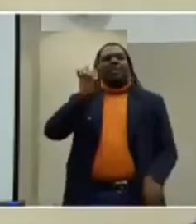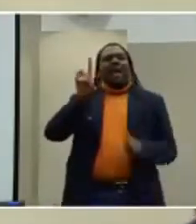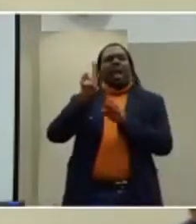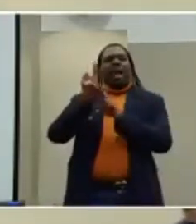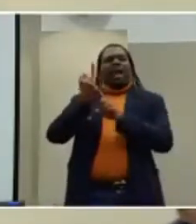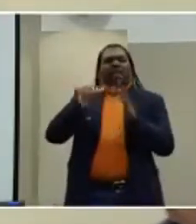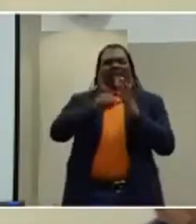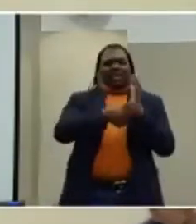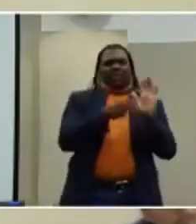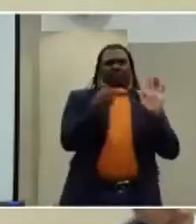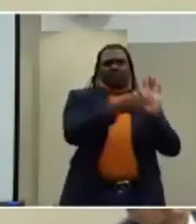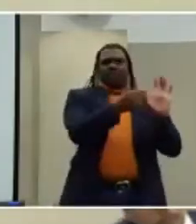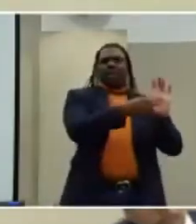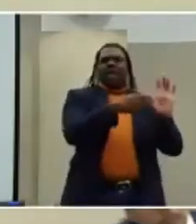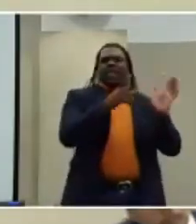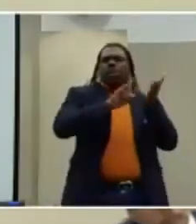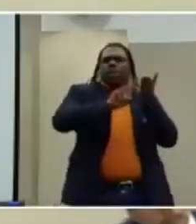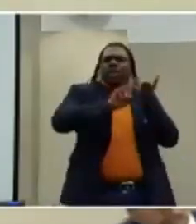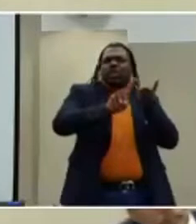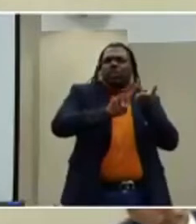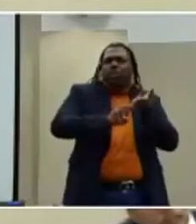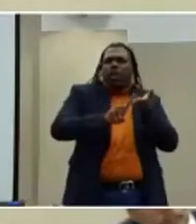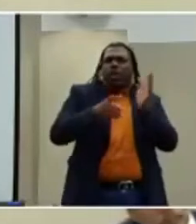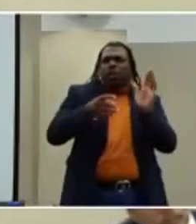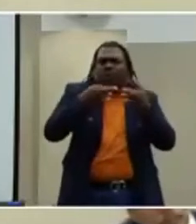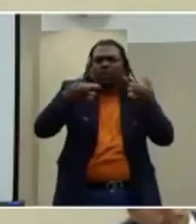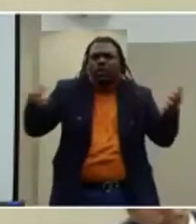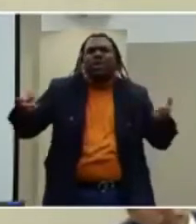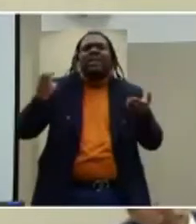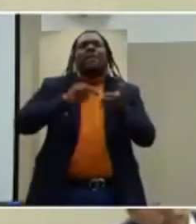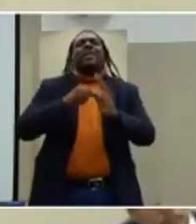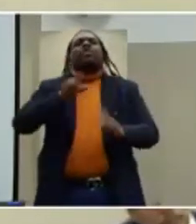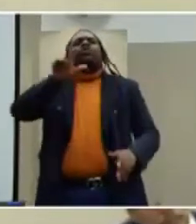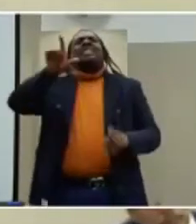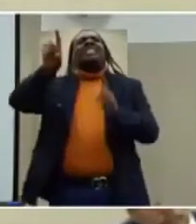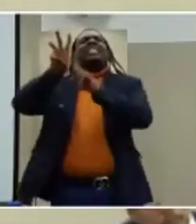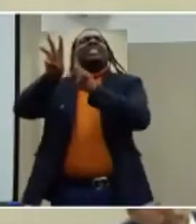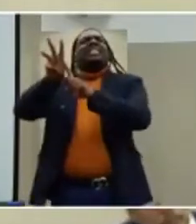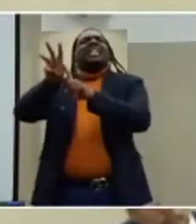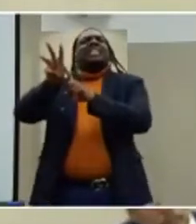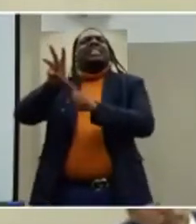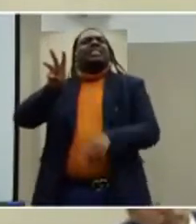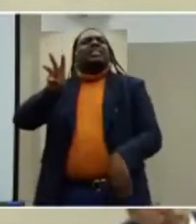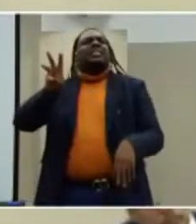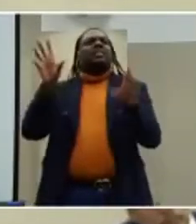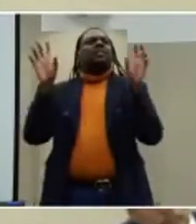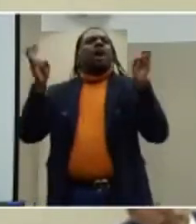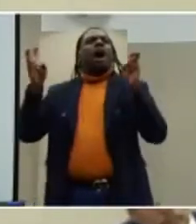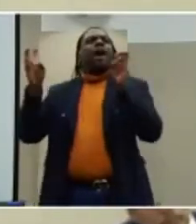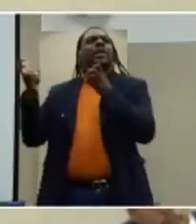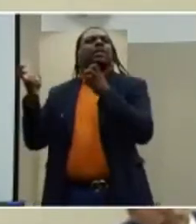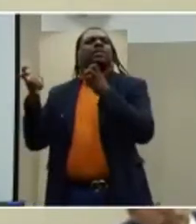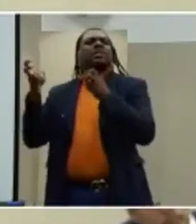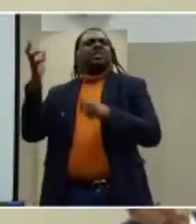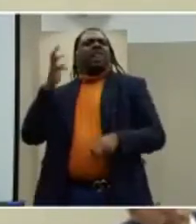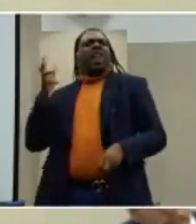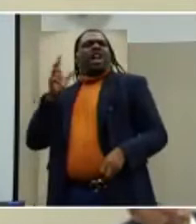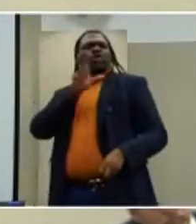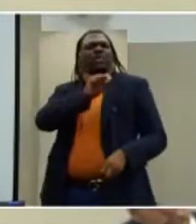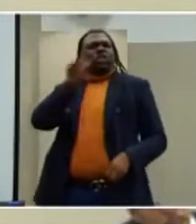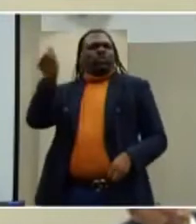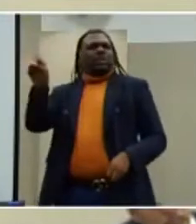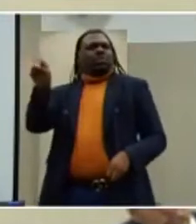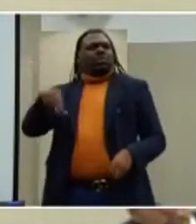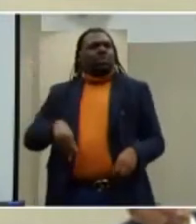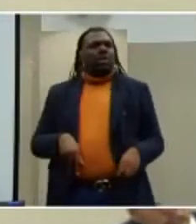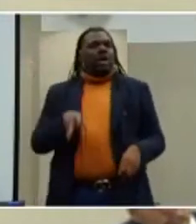webpage. That resource links users to 26 seminar topics dating back to 2020. Each contains links